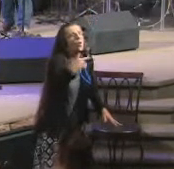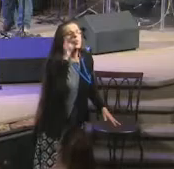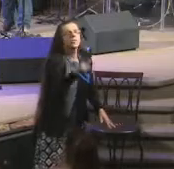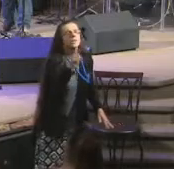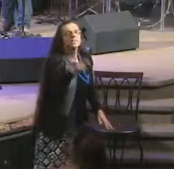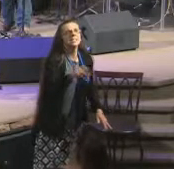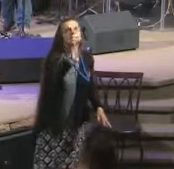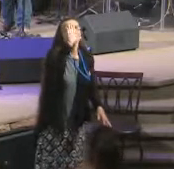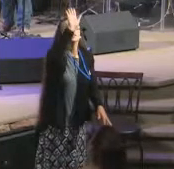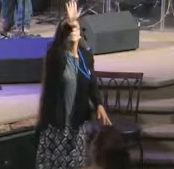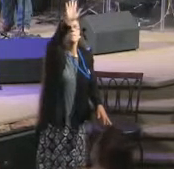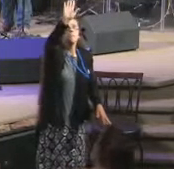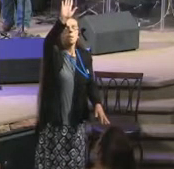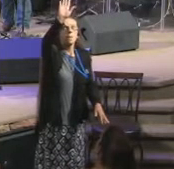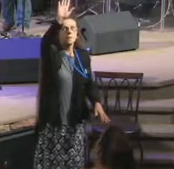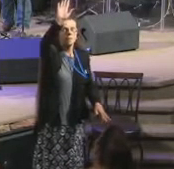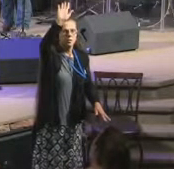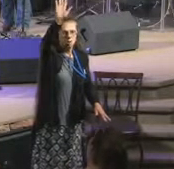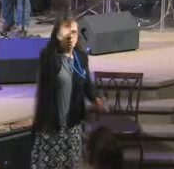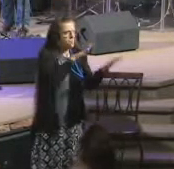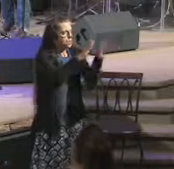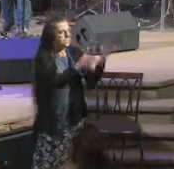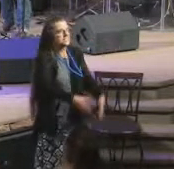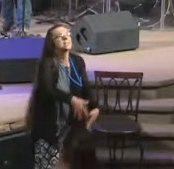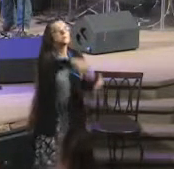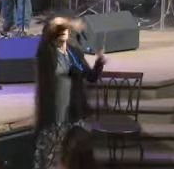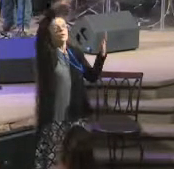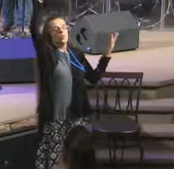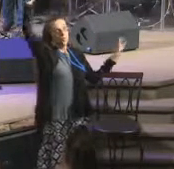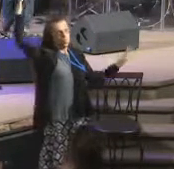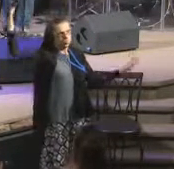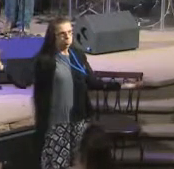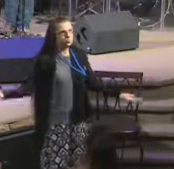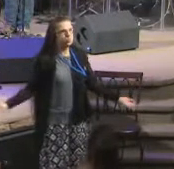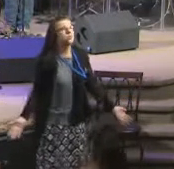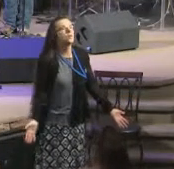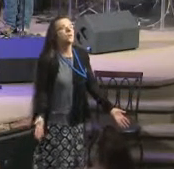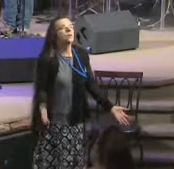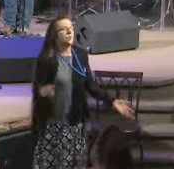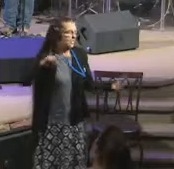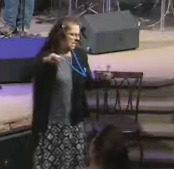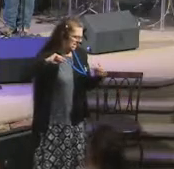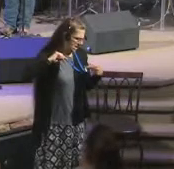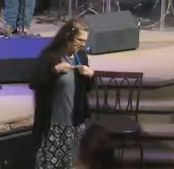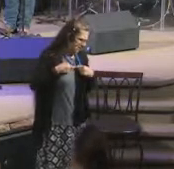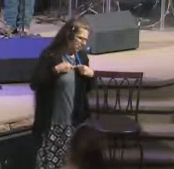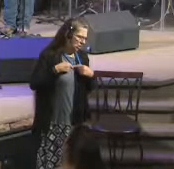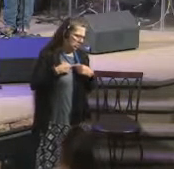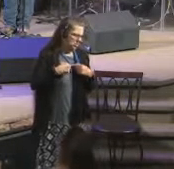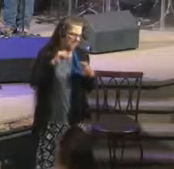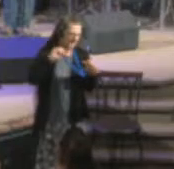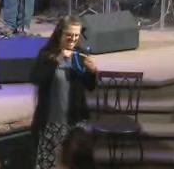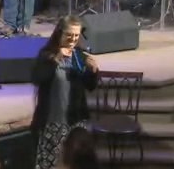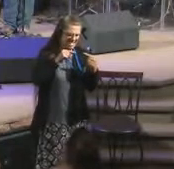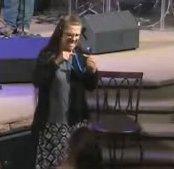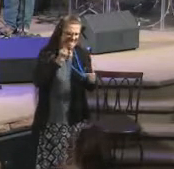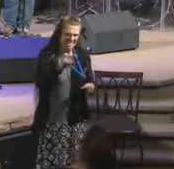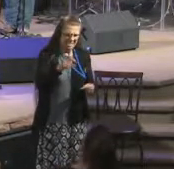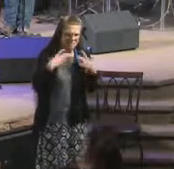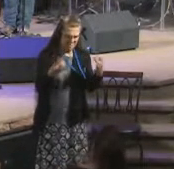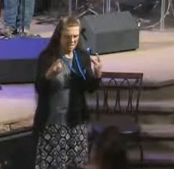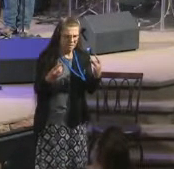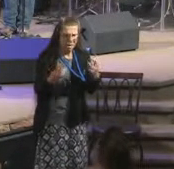the supernatural to overcome the natural. That, God, we've got a hitch in our body. We've got a sickness that needs to be